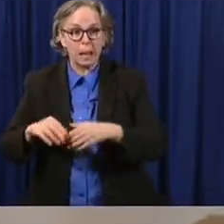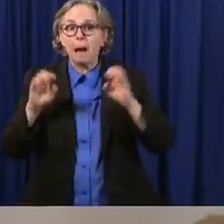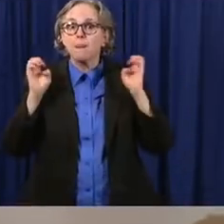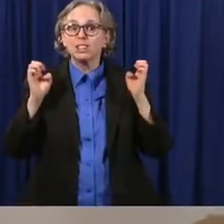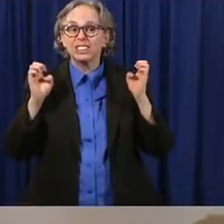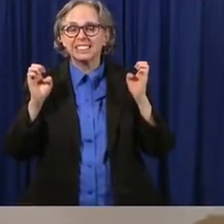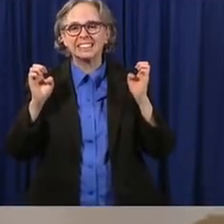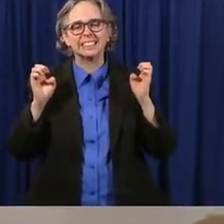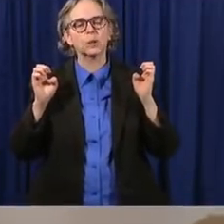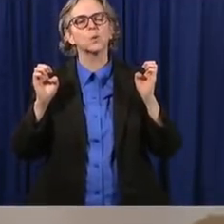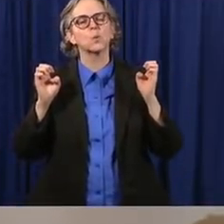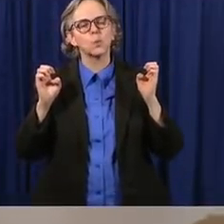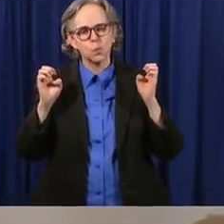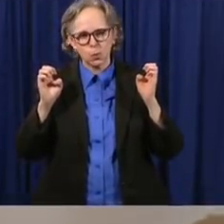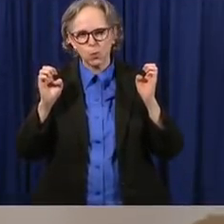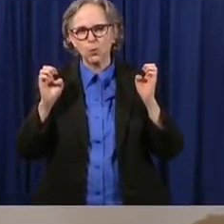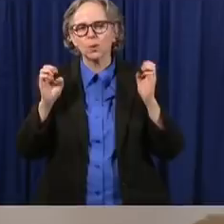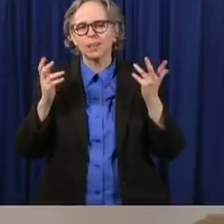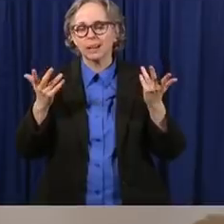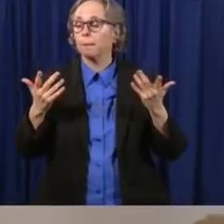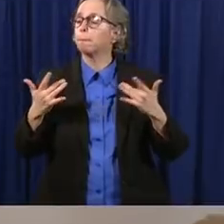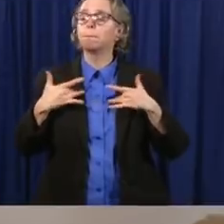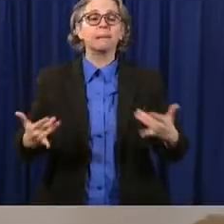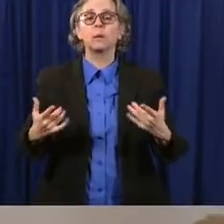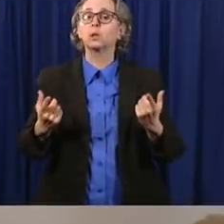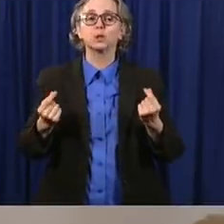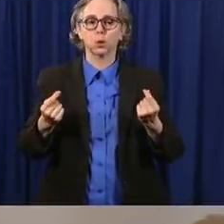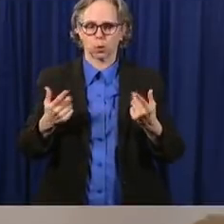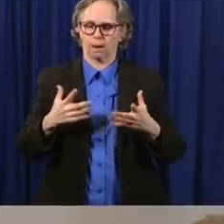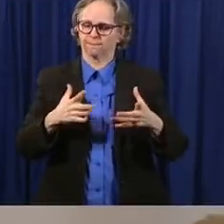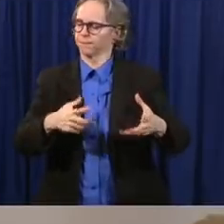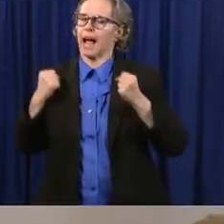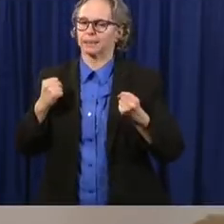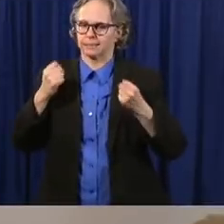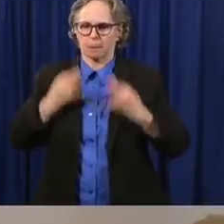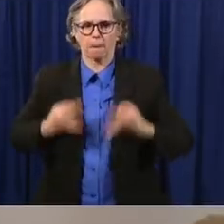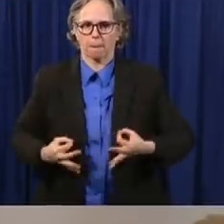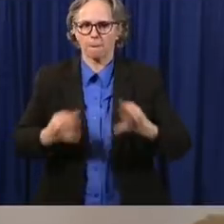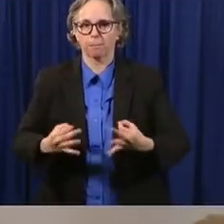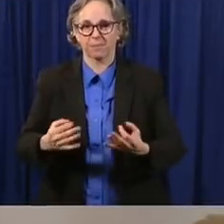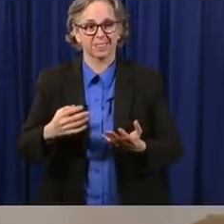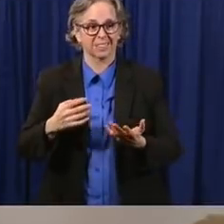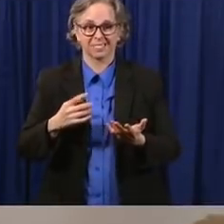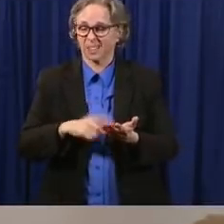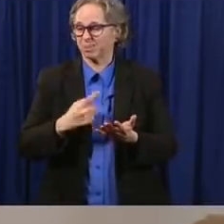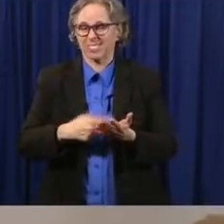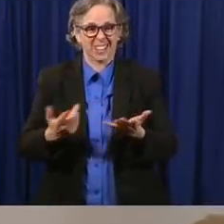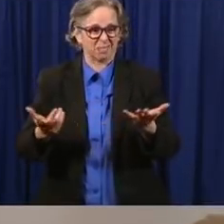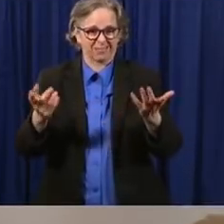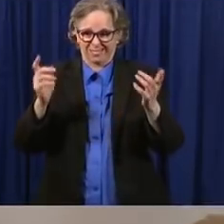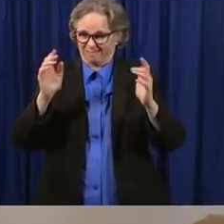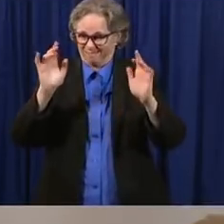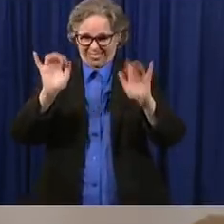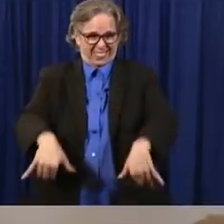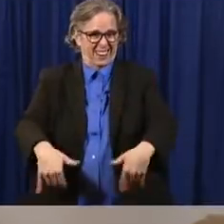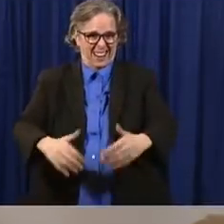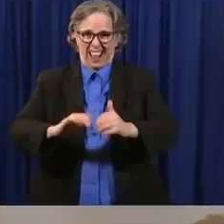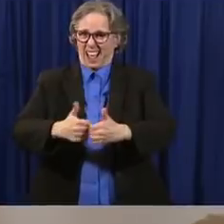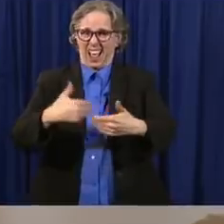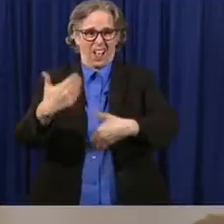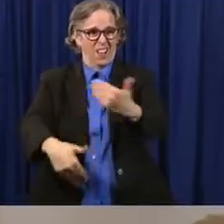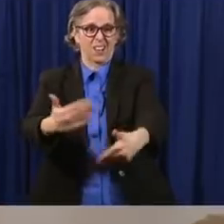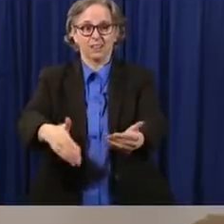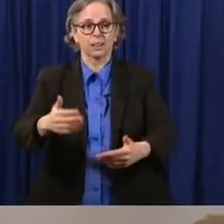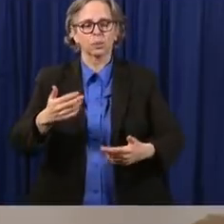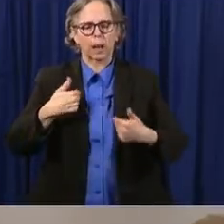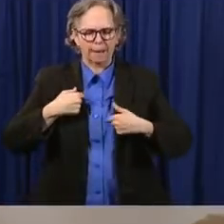stuff done faster. And sometimes that's just the way human nature is. So I think it's always a balance, and we always have to